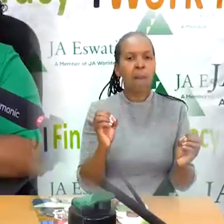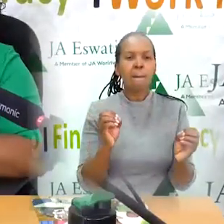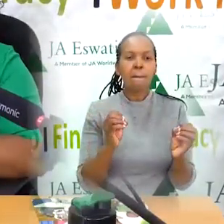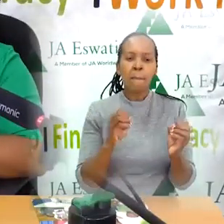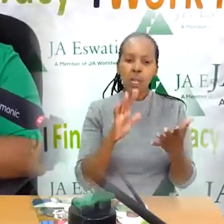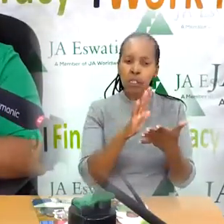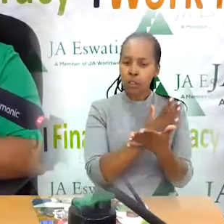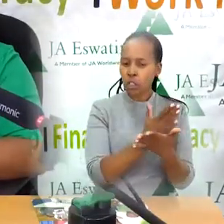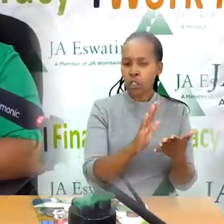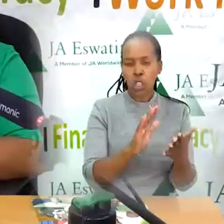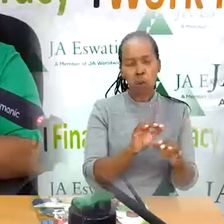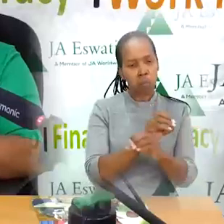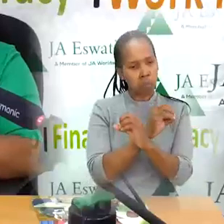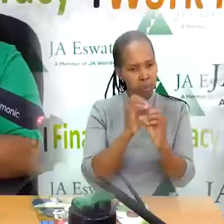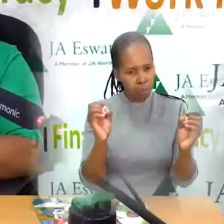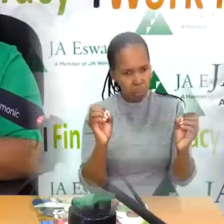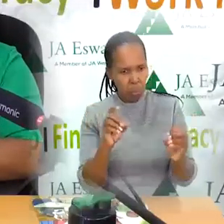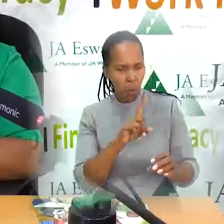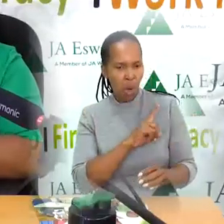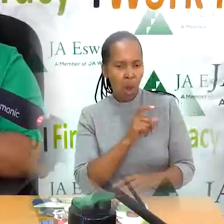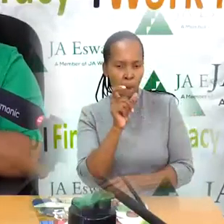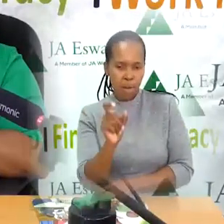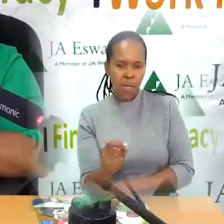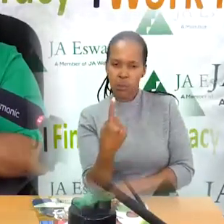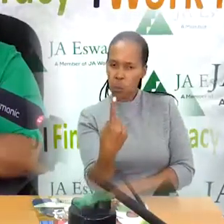Only 1 owner with this one, and it is